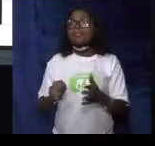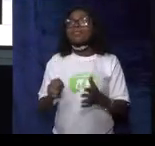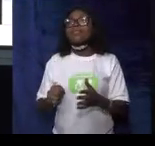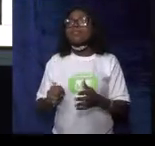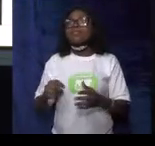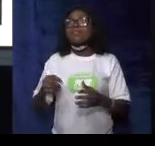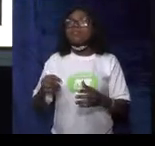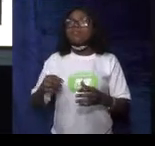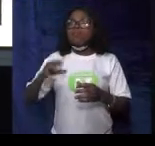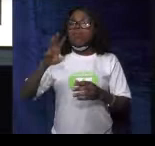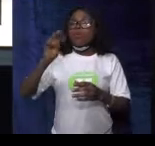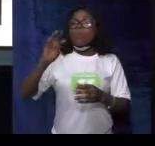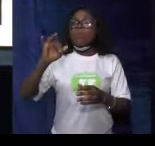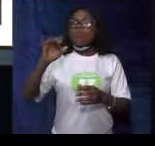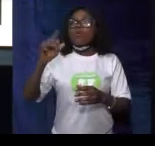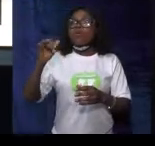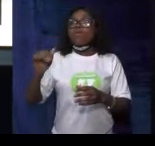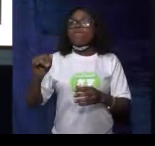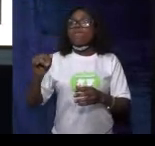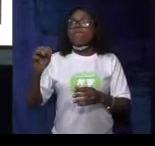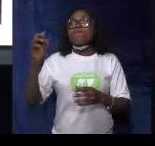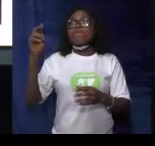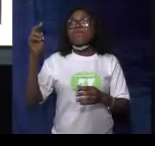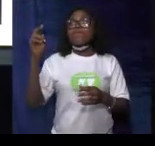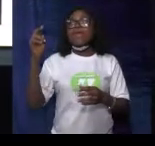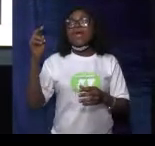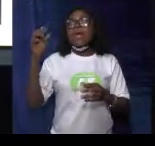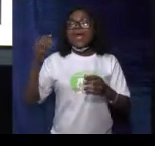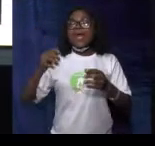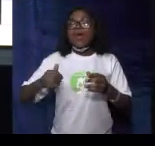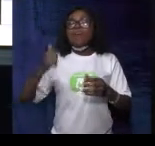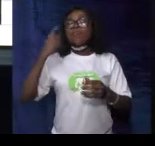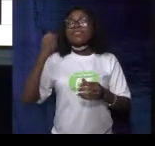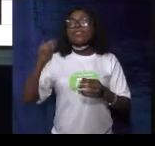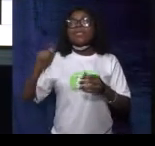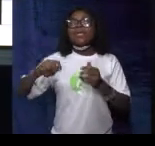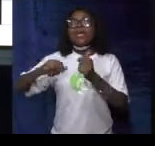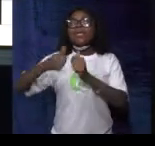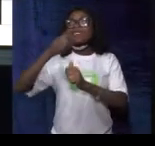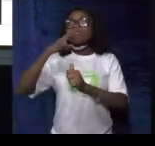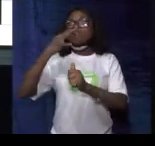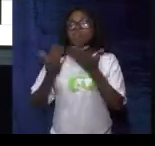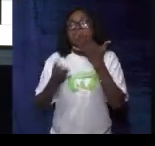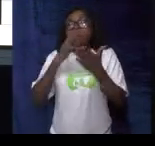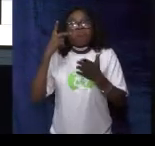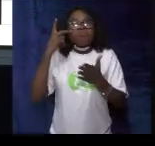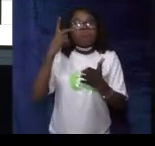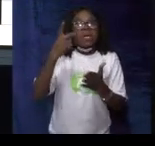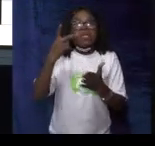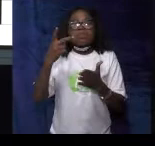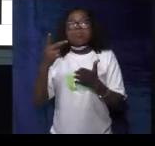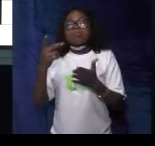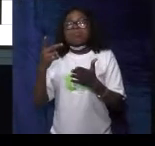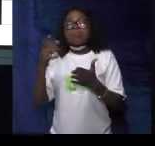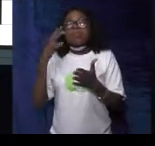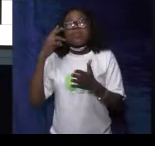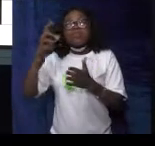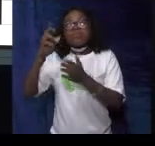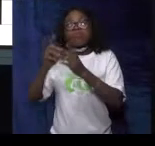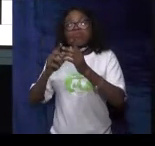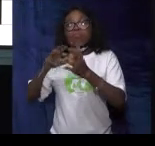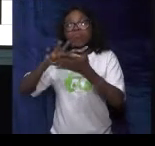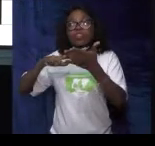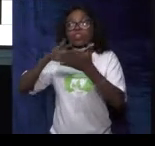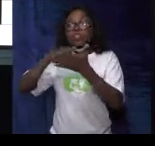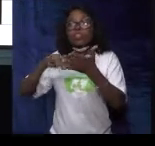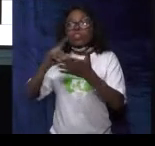country. What is the modal source of energy? And you have, is it hydroelectric, nuclear, oil, or gas?